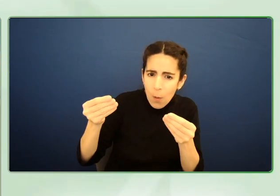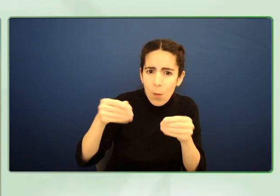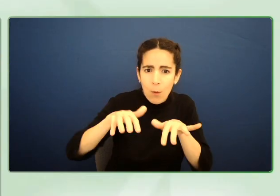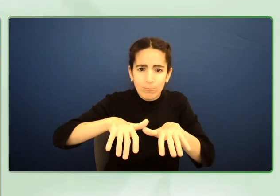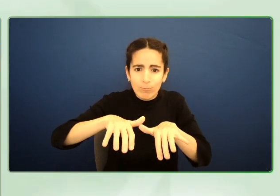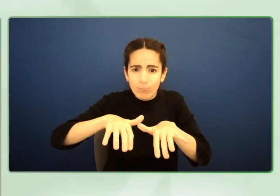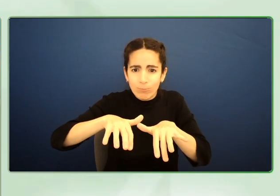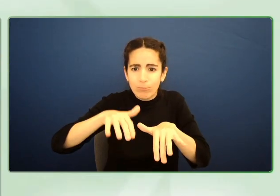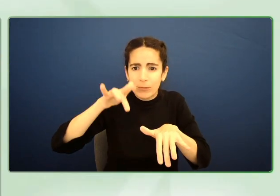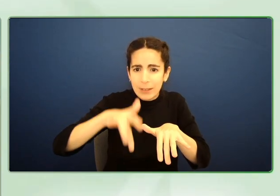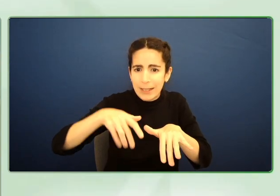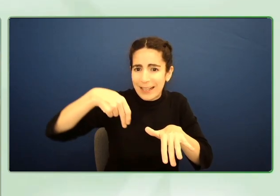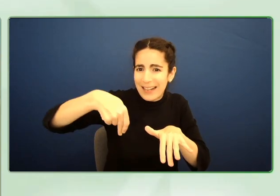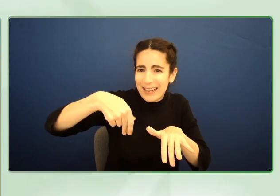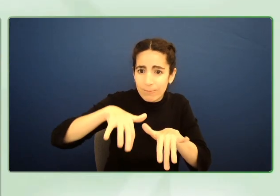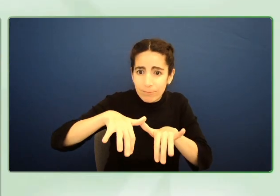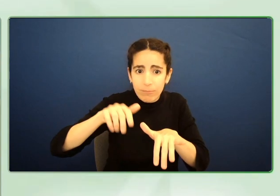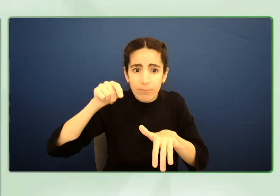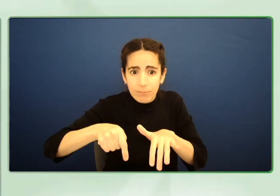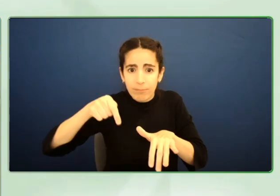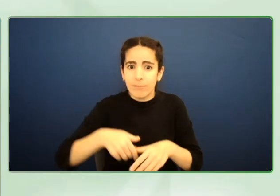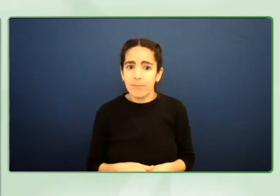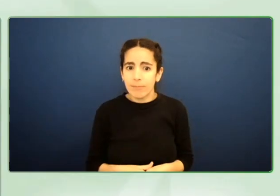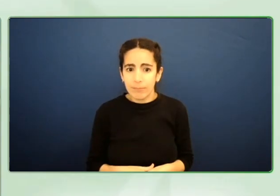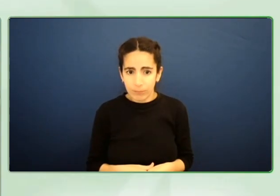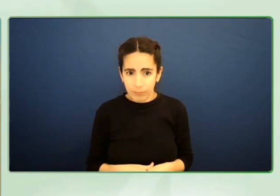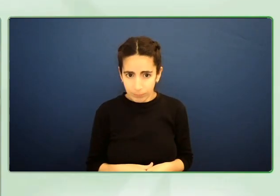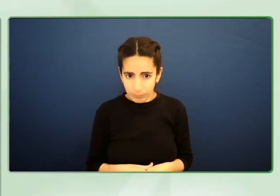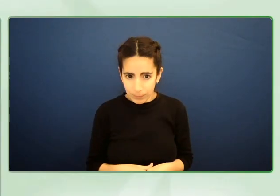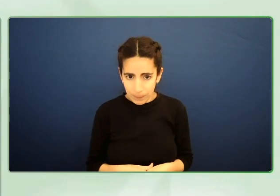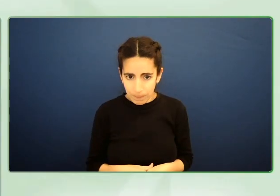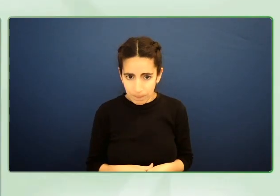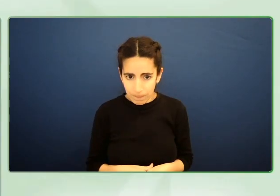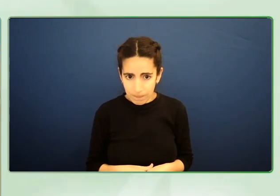surprised look. Thank you for doing that. The message didn't make it to Australia.